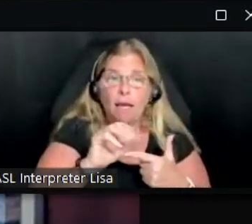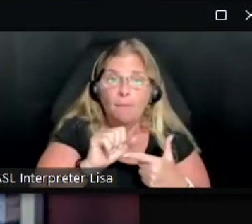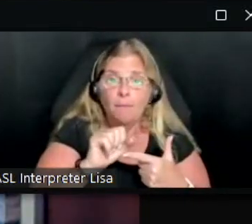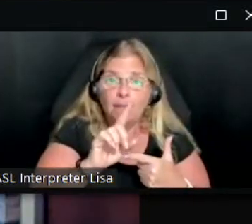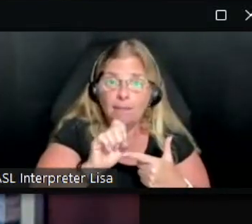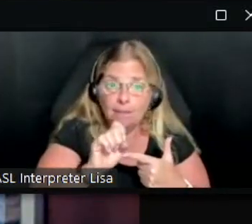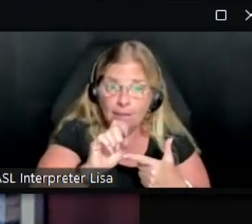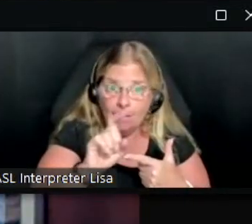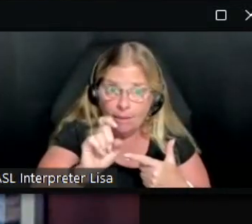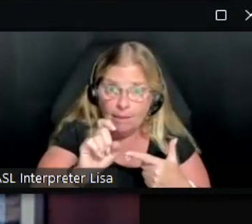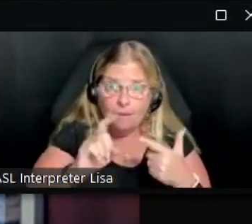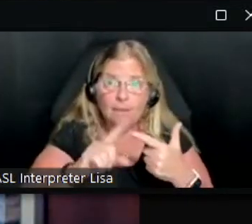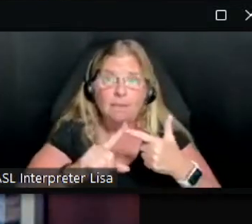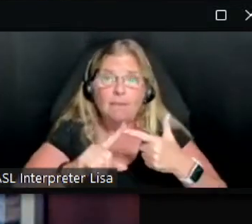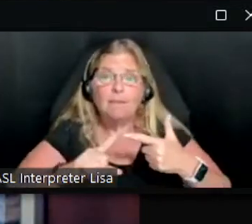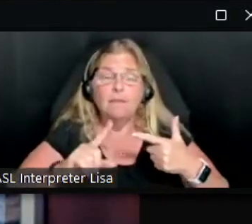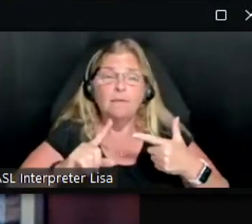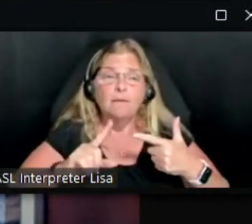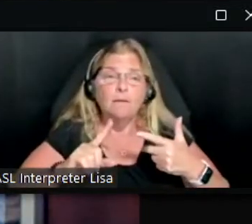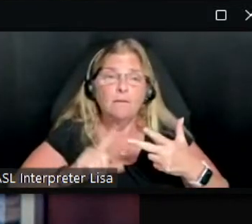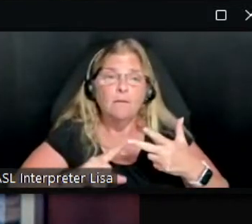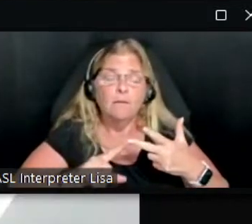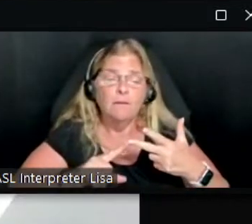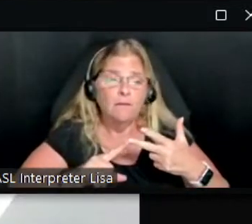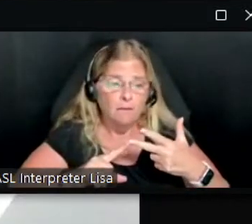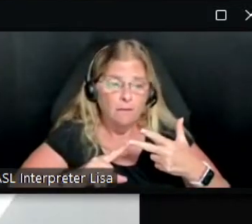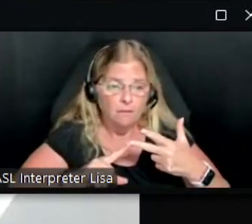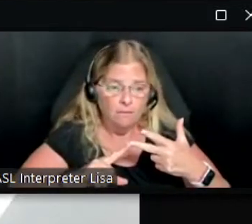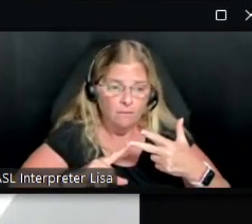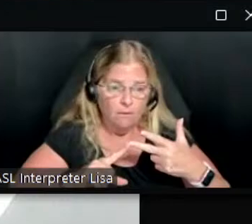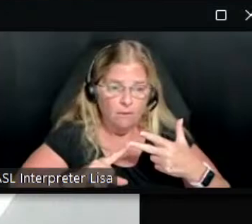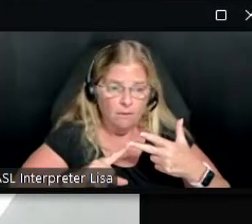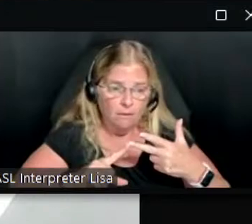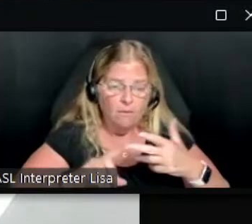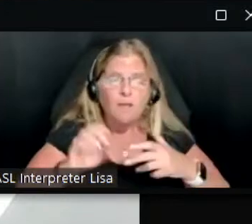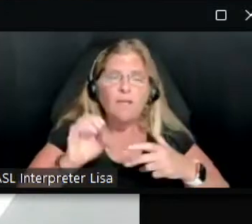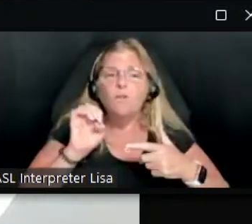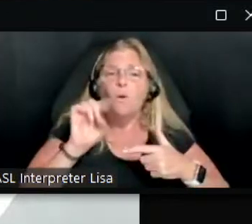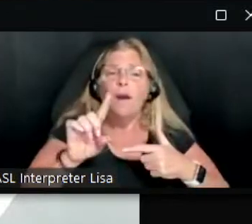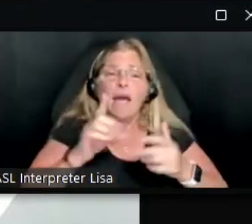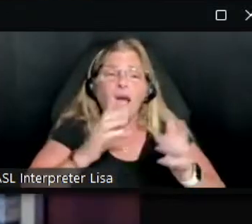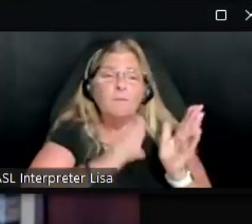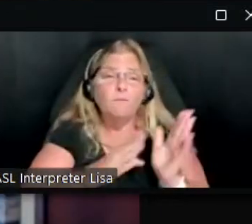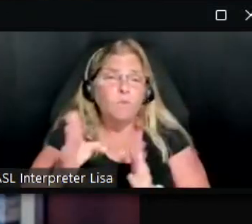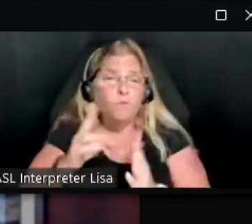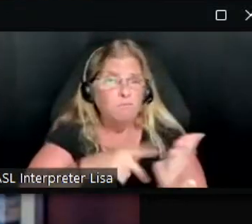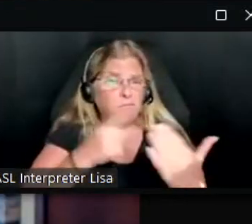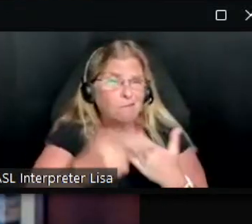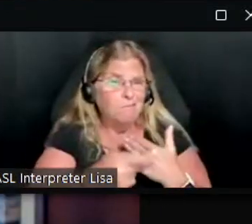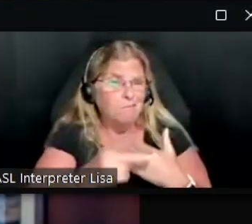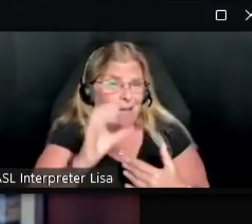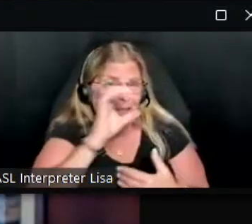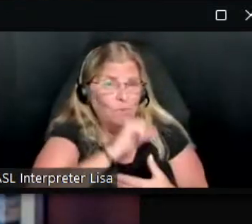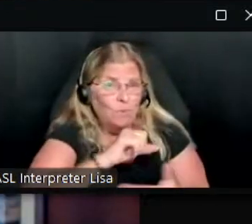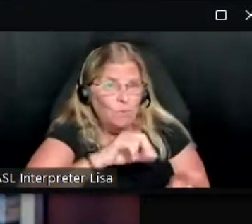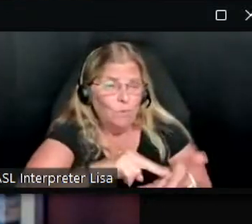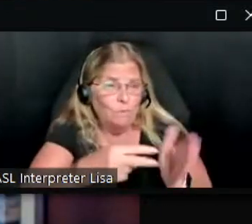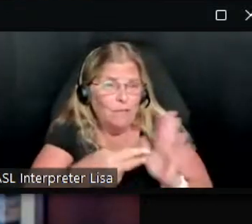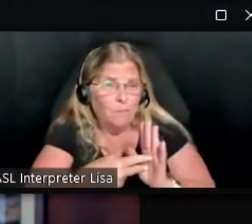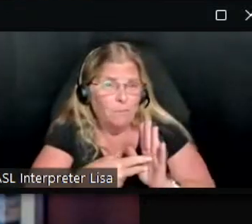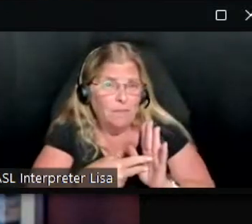MSDE? Educator preparation programs, I assume that is